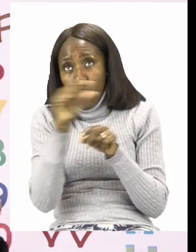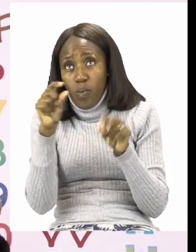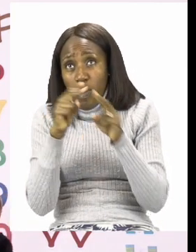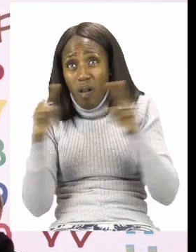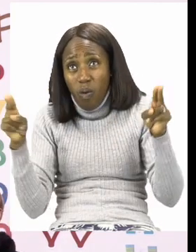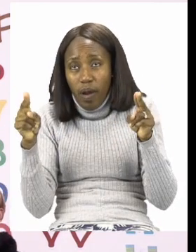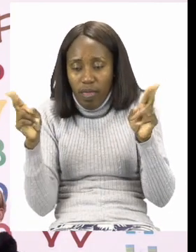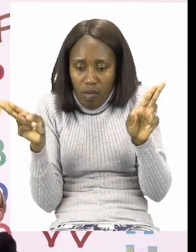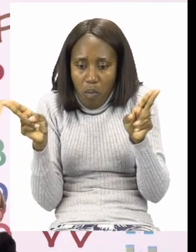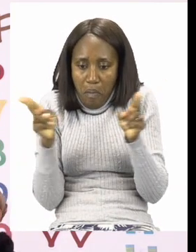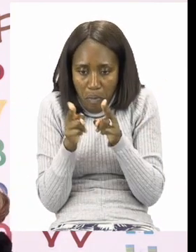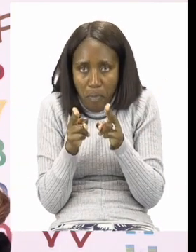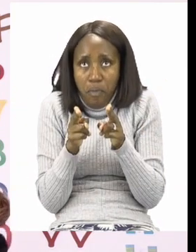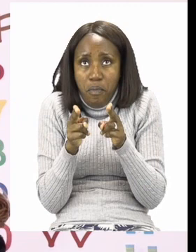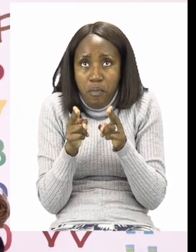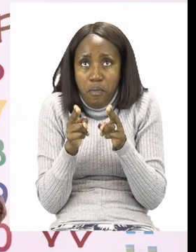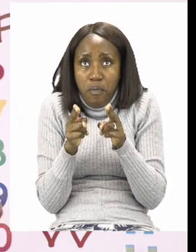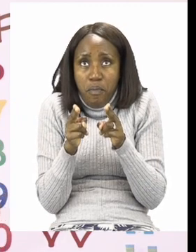will.